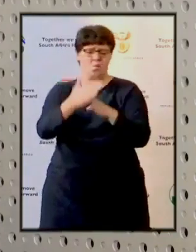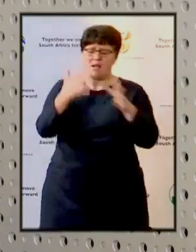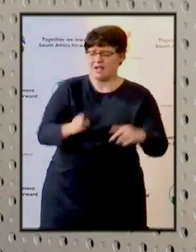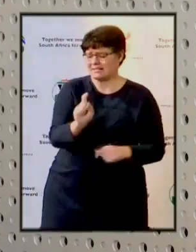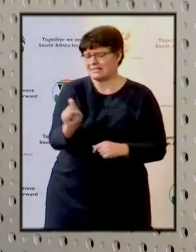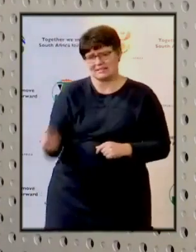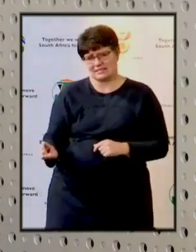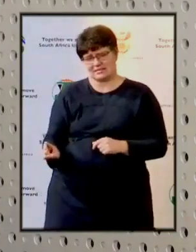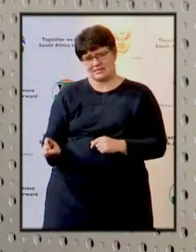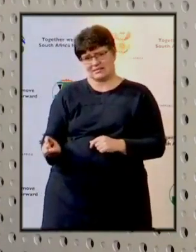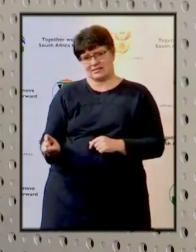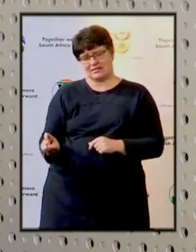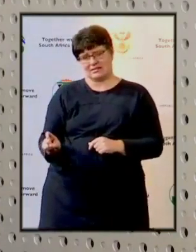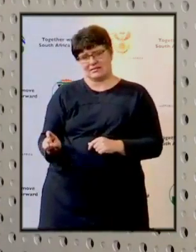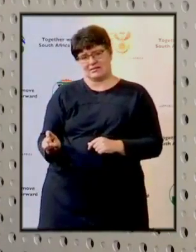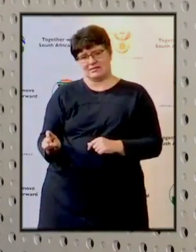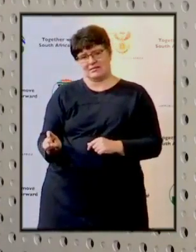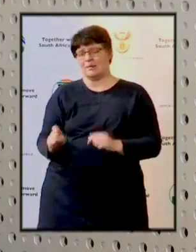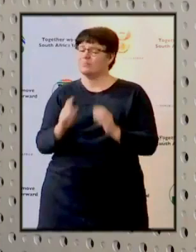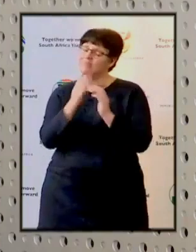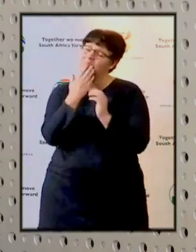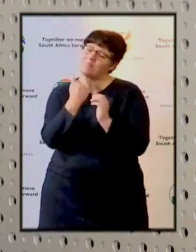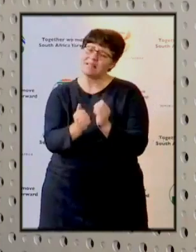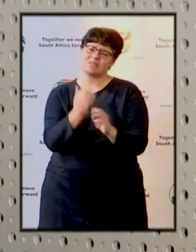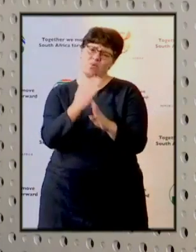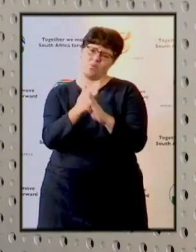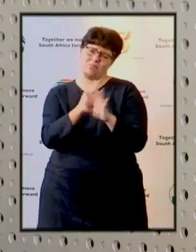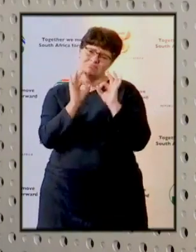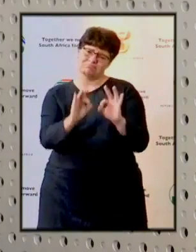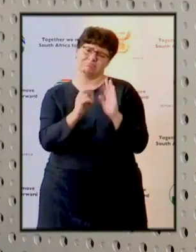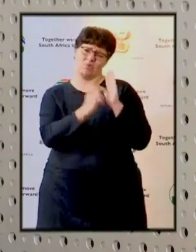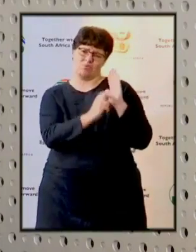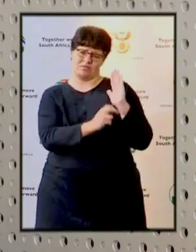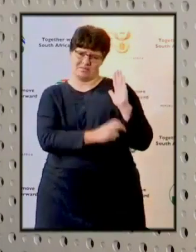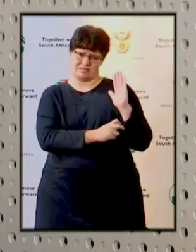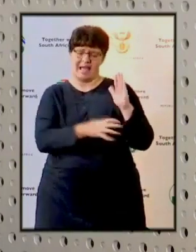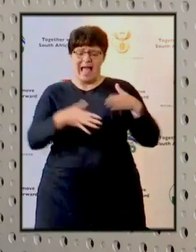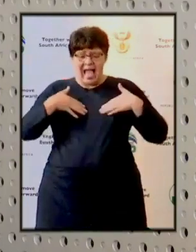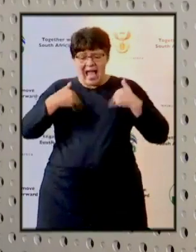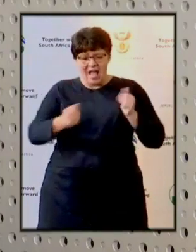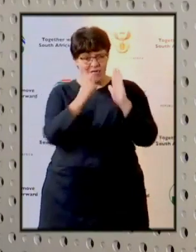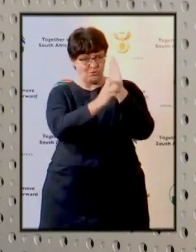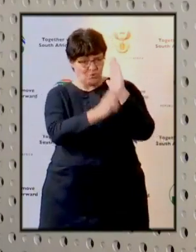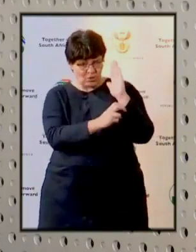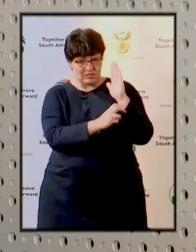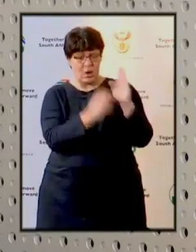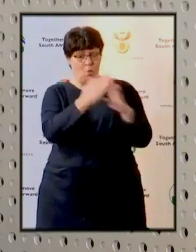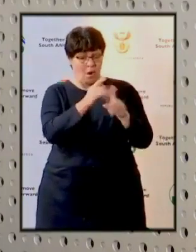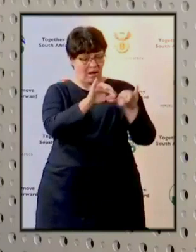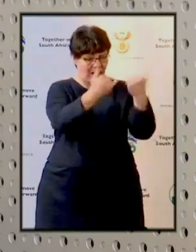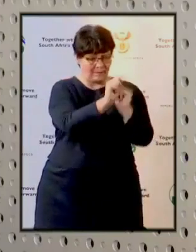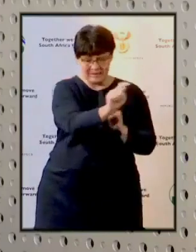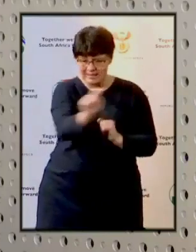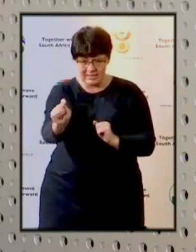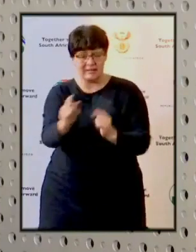to work very, very closely to ensure that we have health protocols at the workplace, that we have social